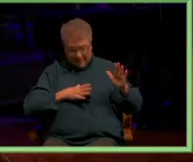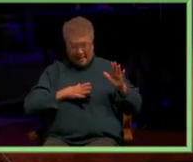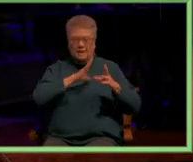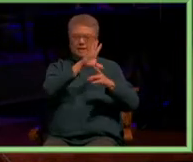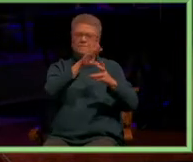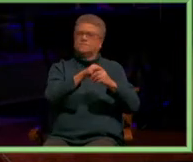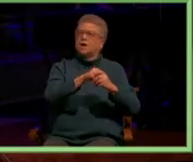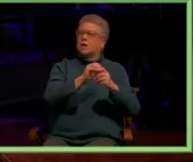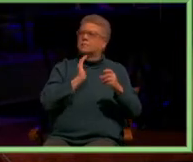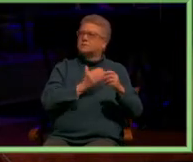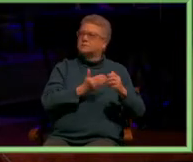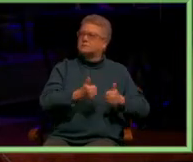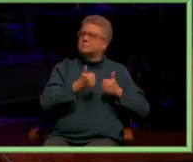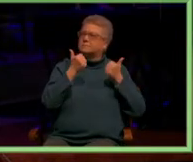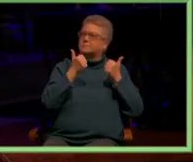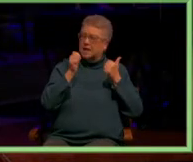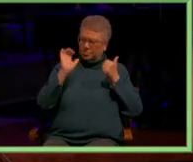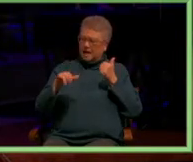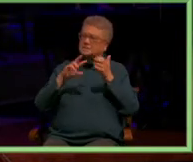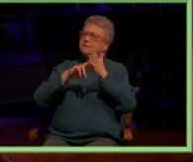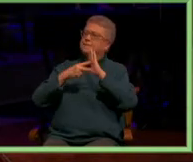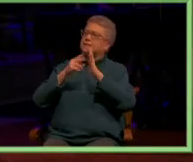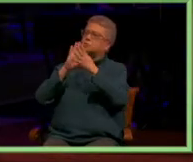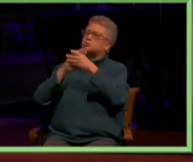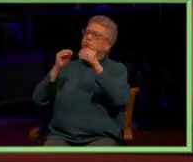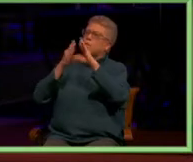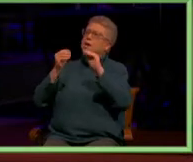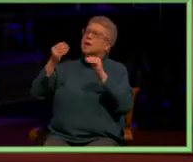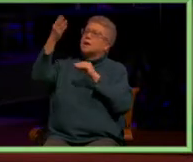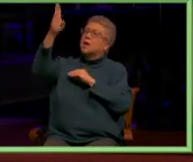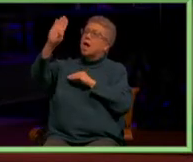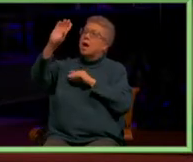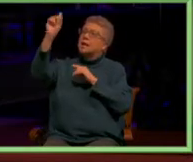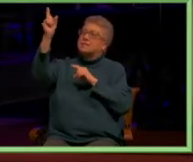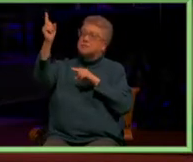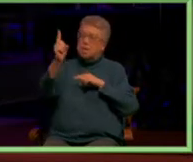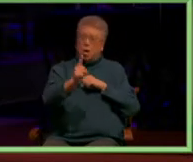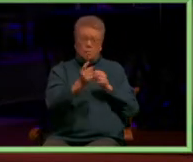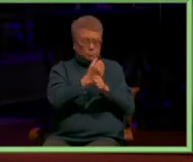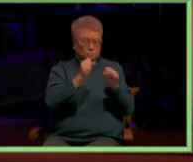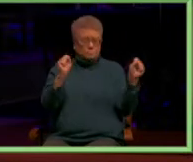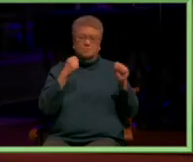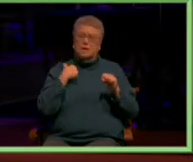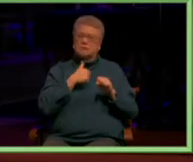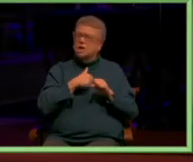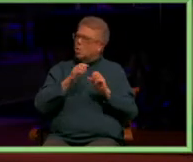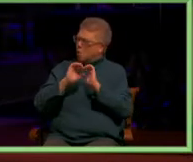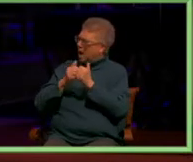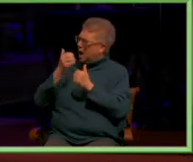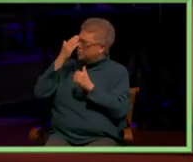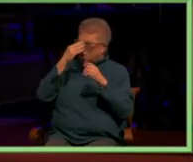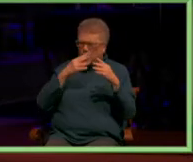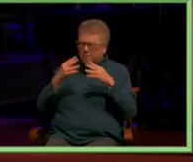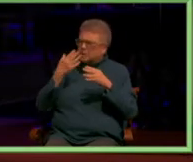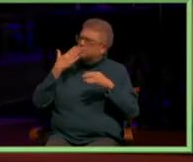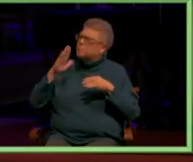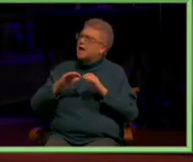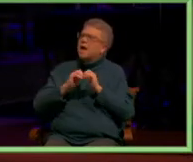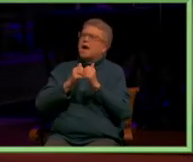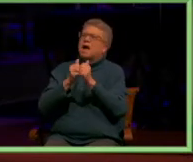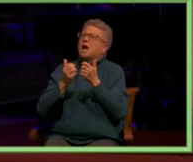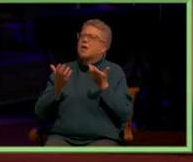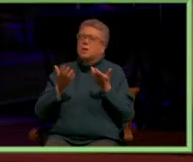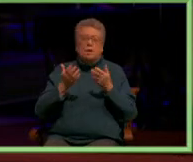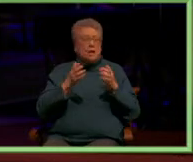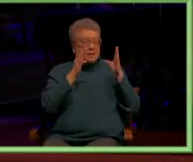the beauty of the Christmas story, that God has come for us. You might ask yourself, well, how do you know that the battle was so bad? Listen to